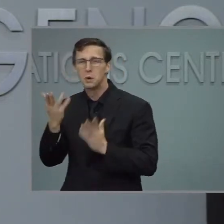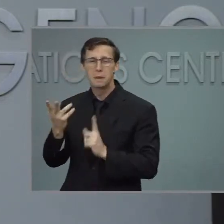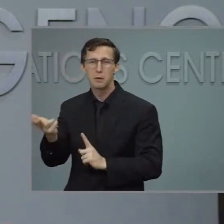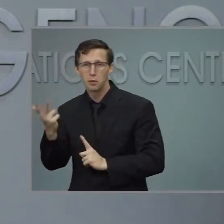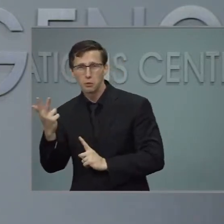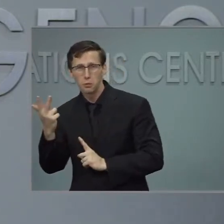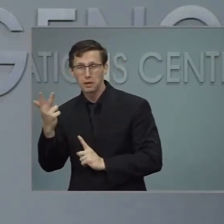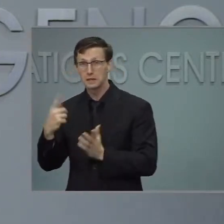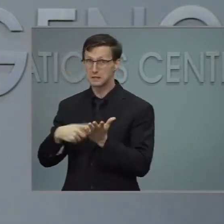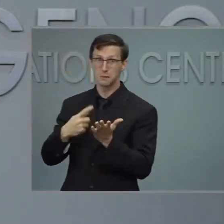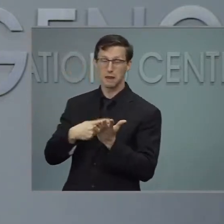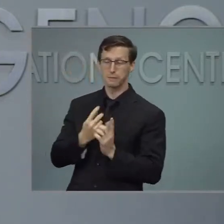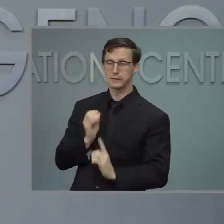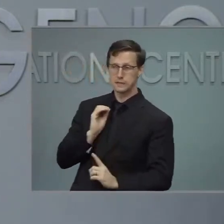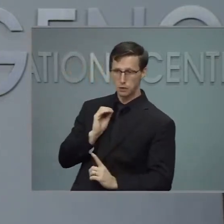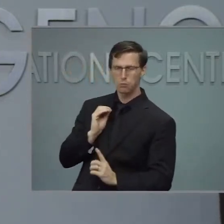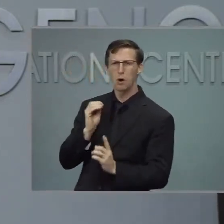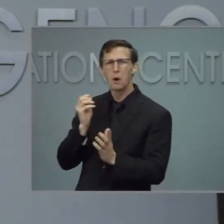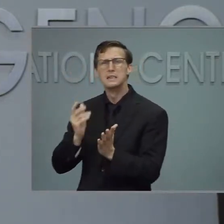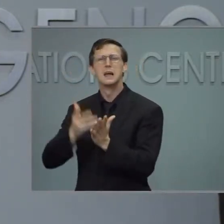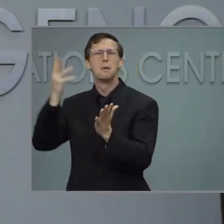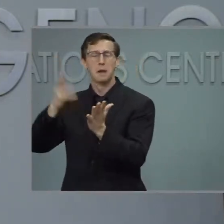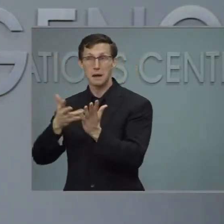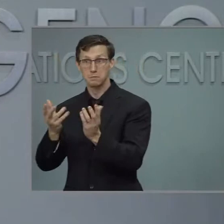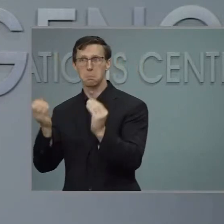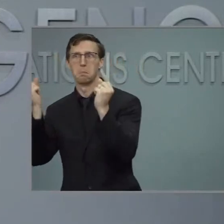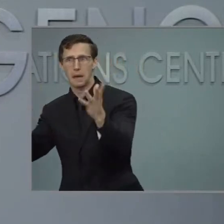0 people, sometimes many more, but on average 2 to 3